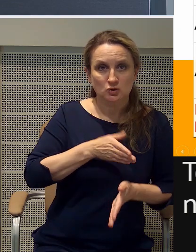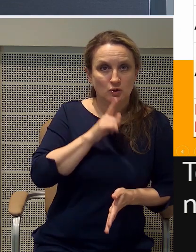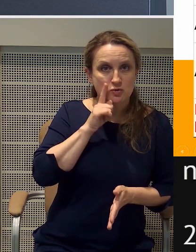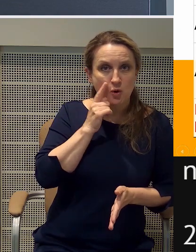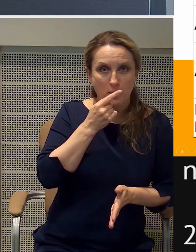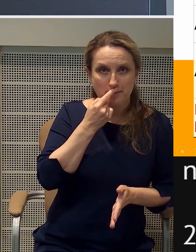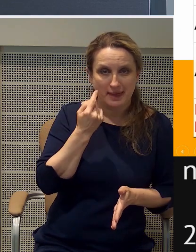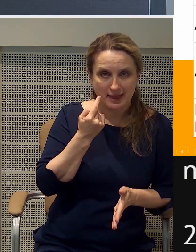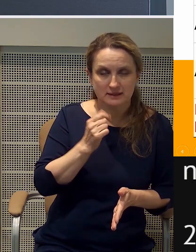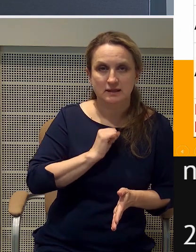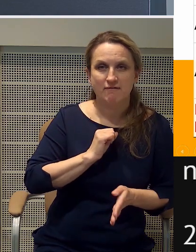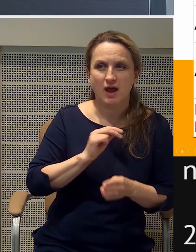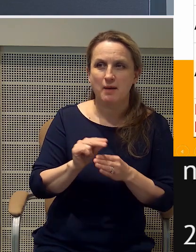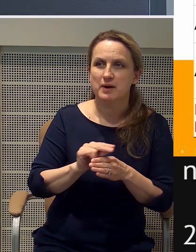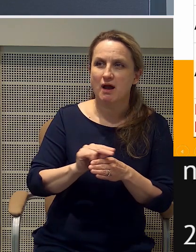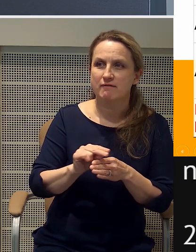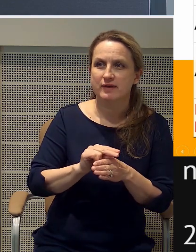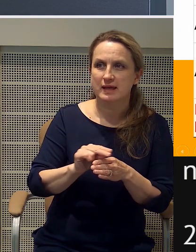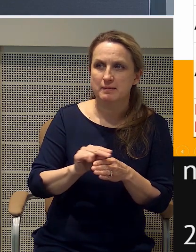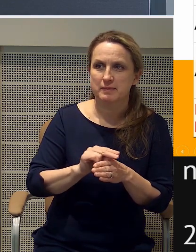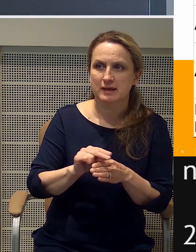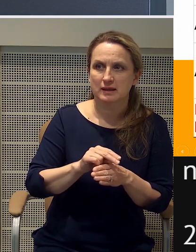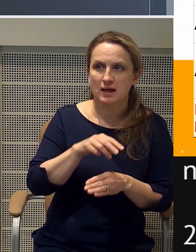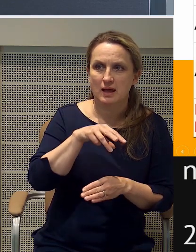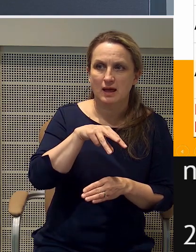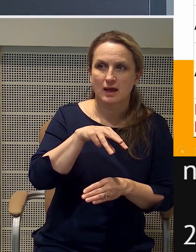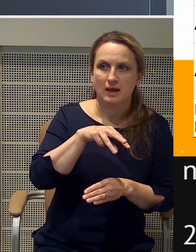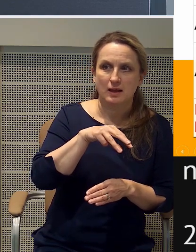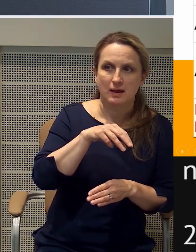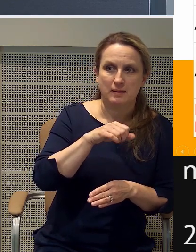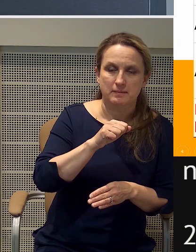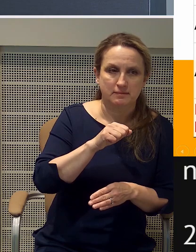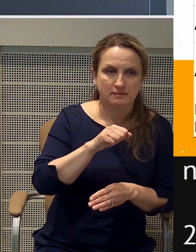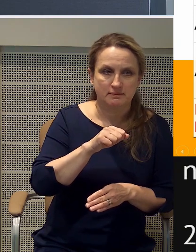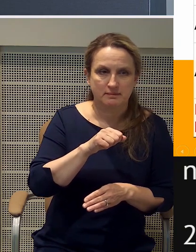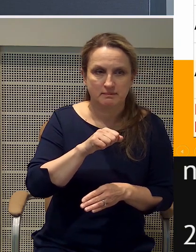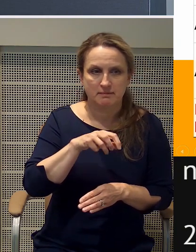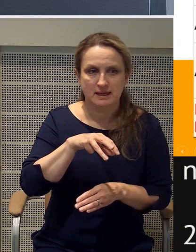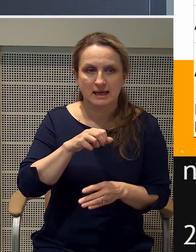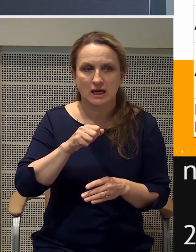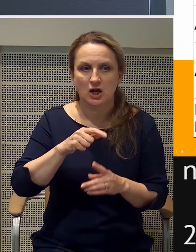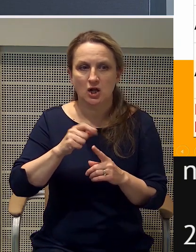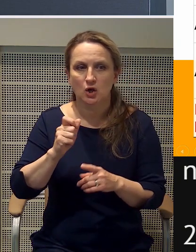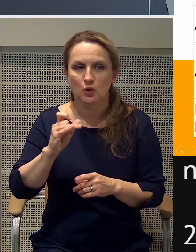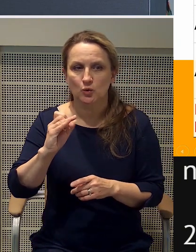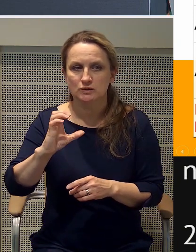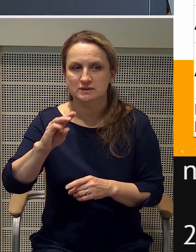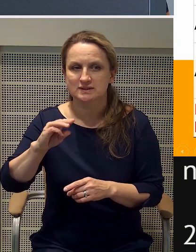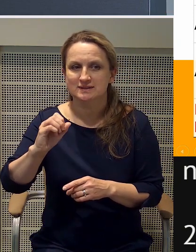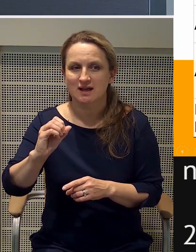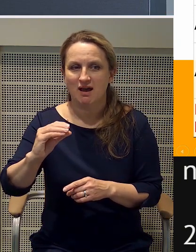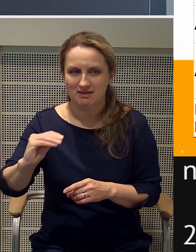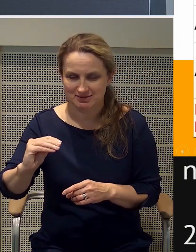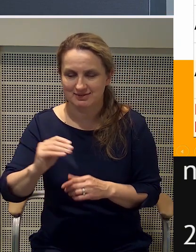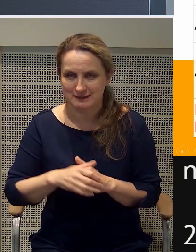Then we have a youngster born in 2004. He needs miglustat.